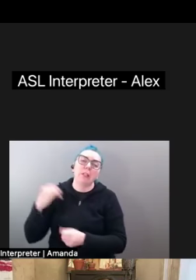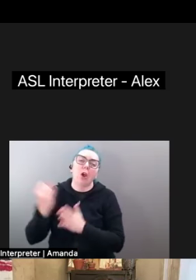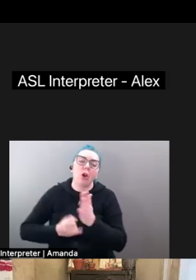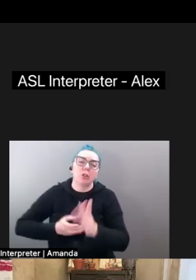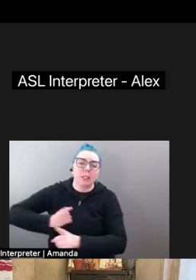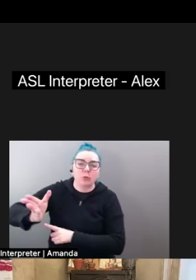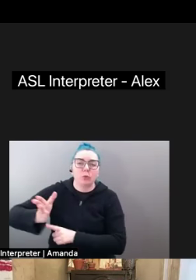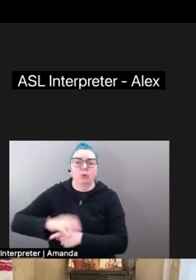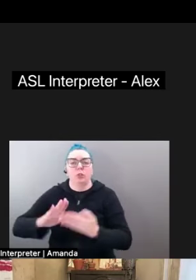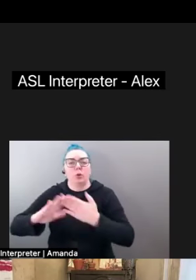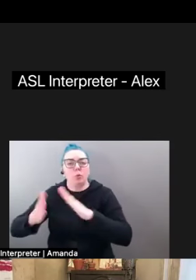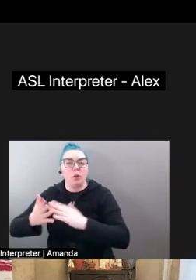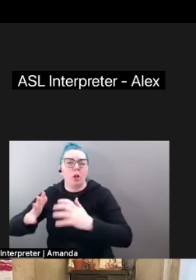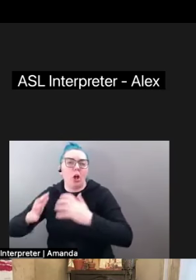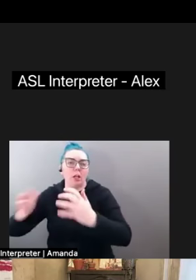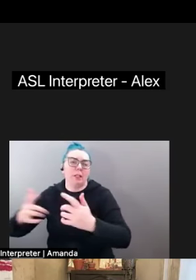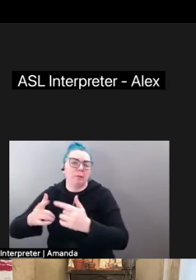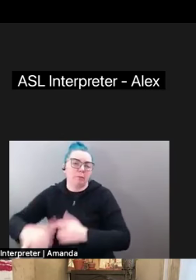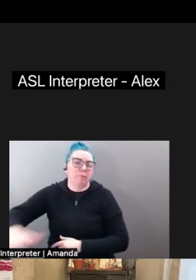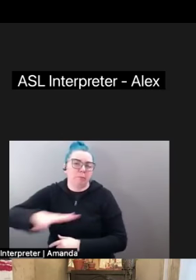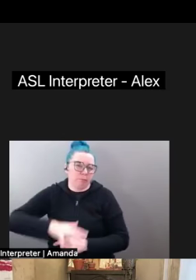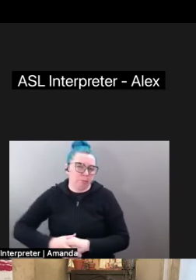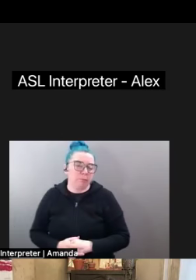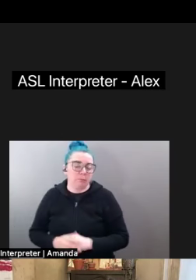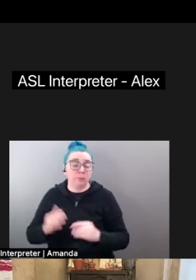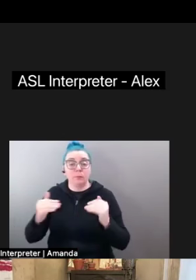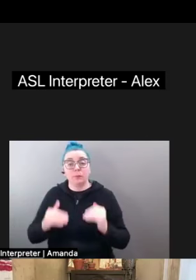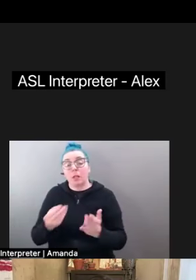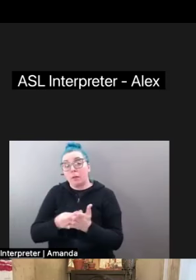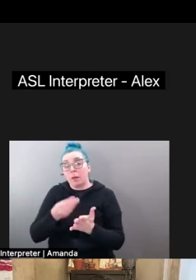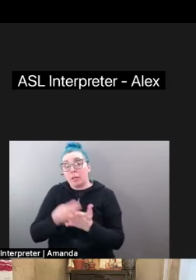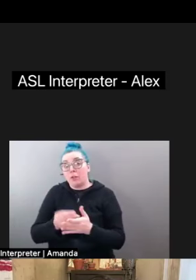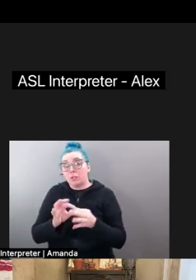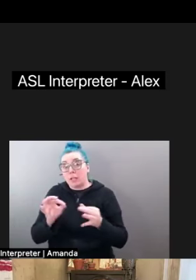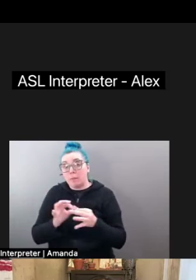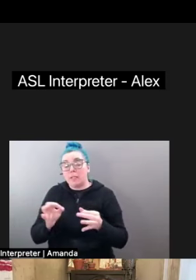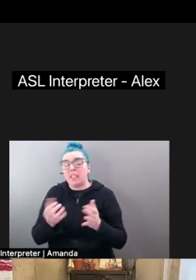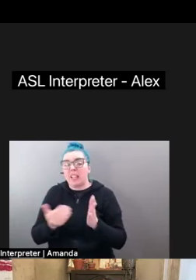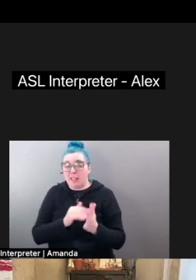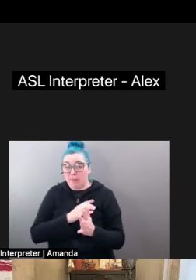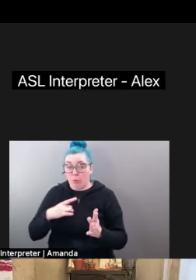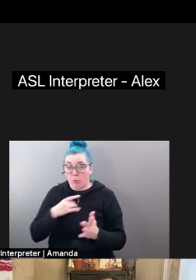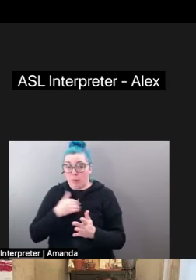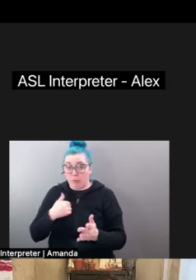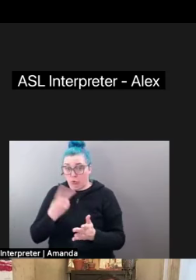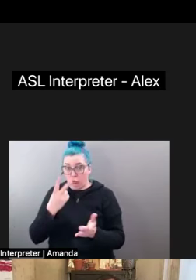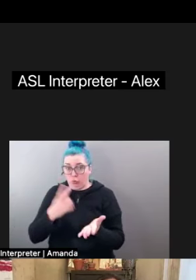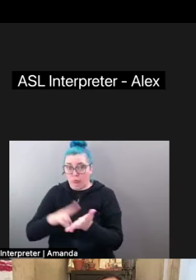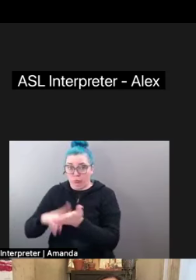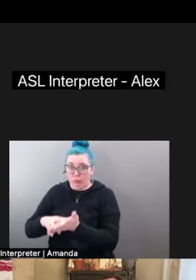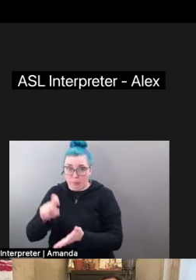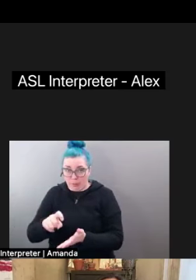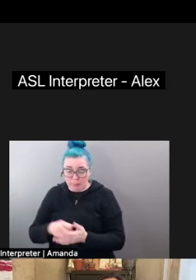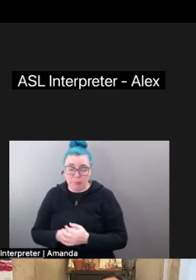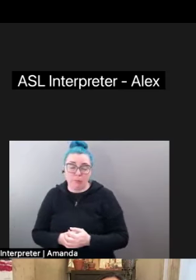You also have to submit independently prepared financial statements signed by 2 board members. And I won't read each of these,